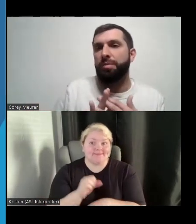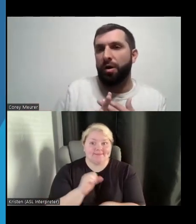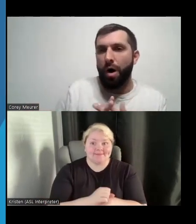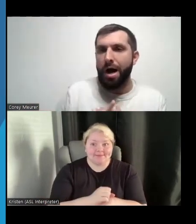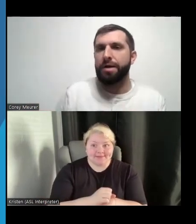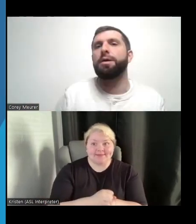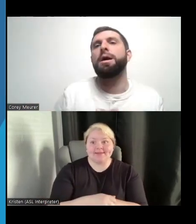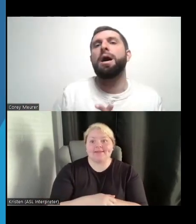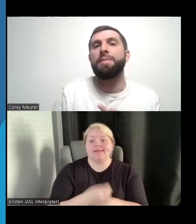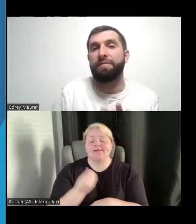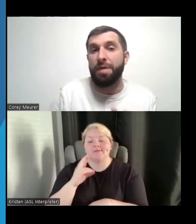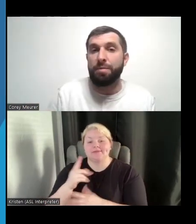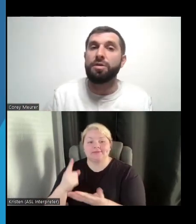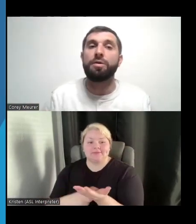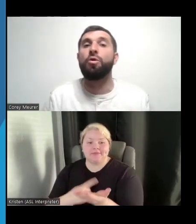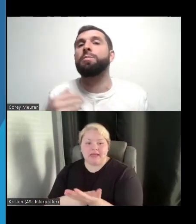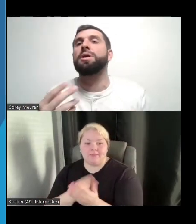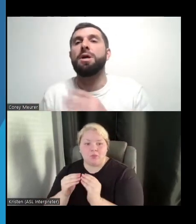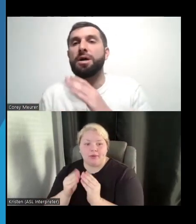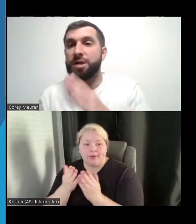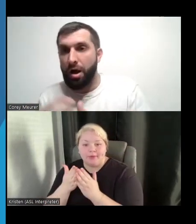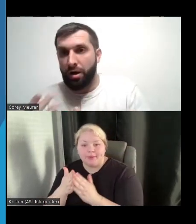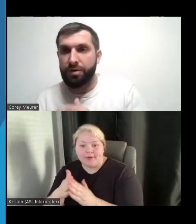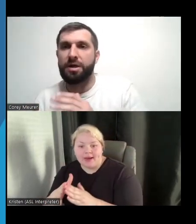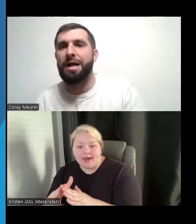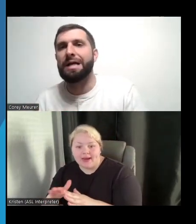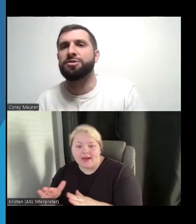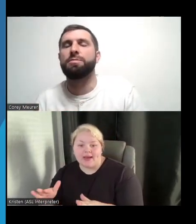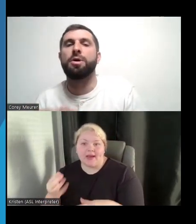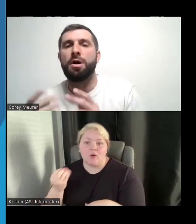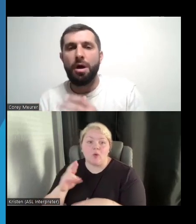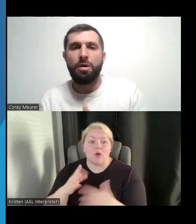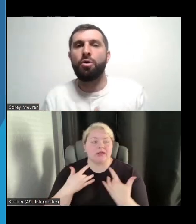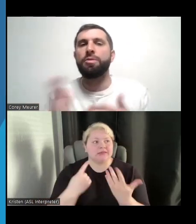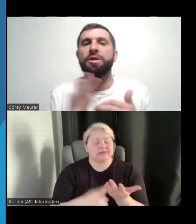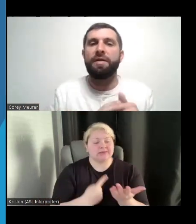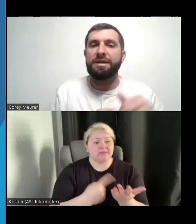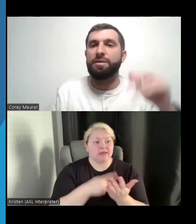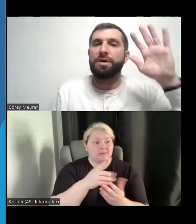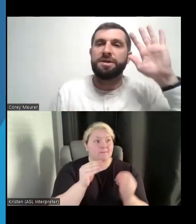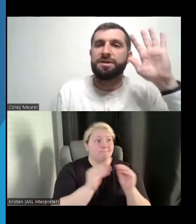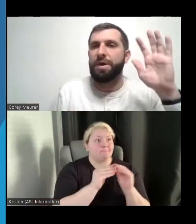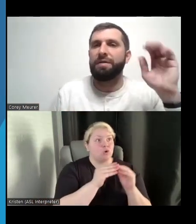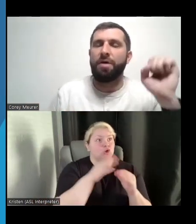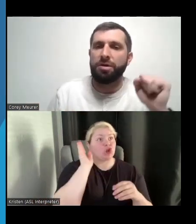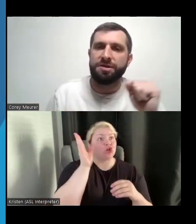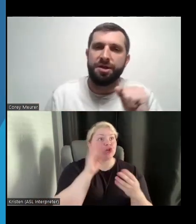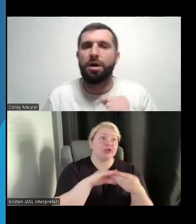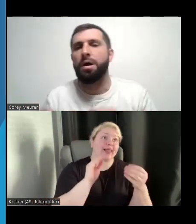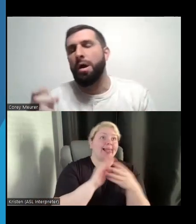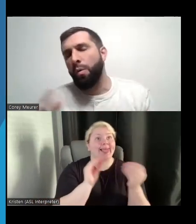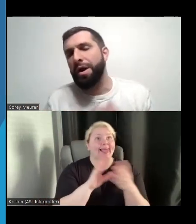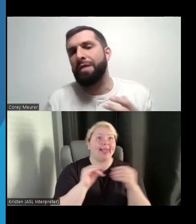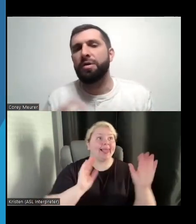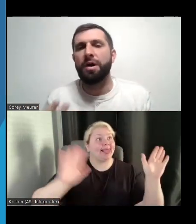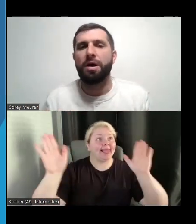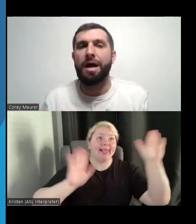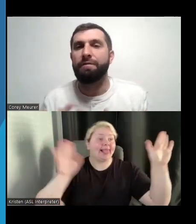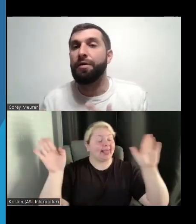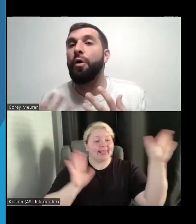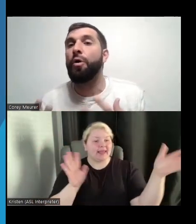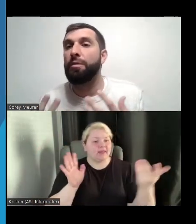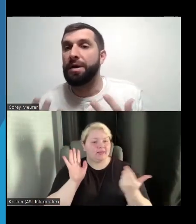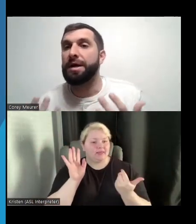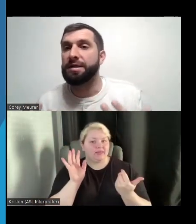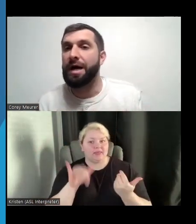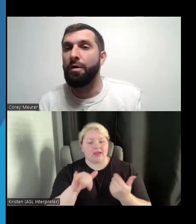disengaged, a little bit quieter. If maybe they're normally a talker in the classroom, or normally they like to participate and volunteer, whatever their kind